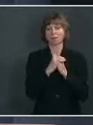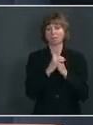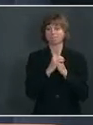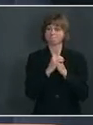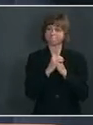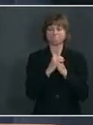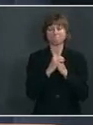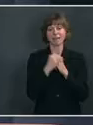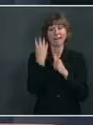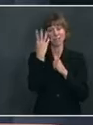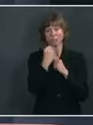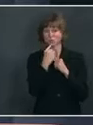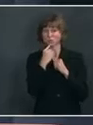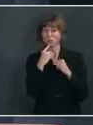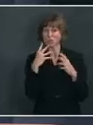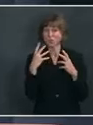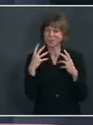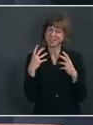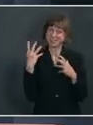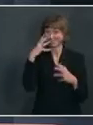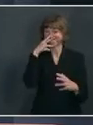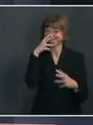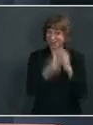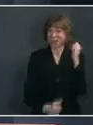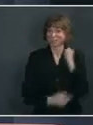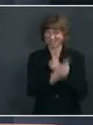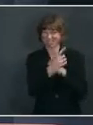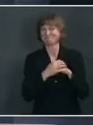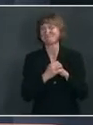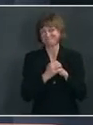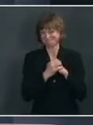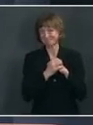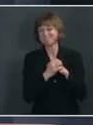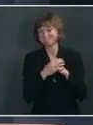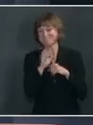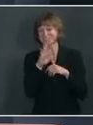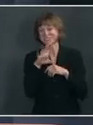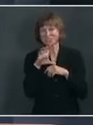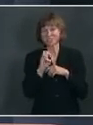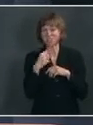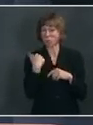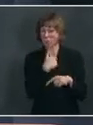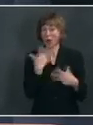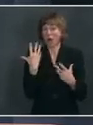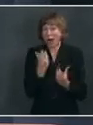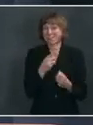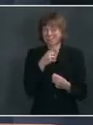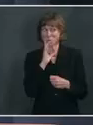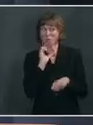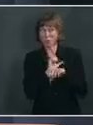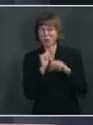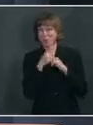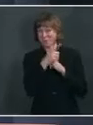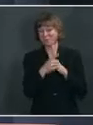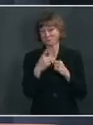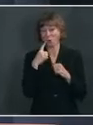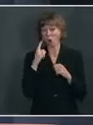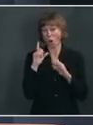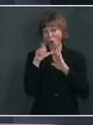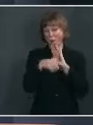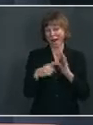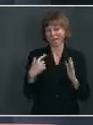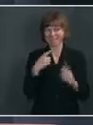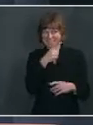he's pretty wily and fierce. So we're pretty confident we're going to be working with him for a while. And as you know, he's resting at home, and we wish him our best.